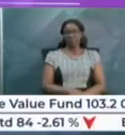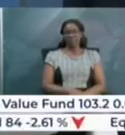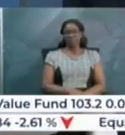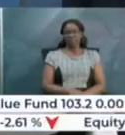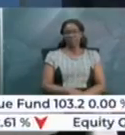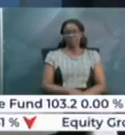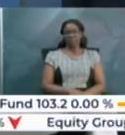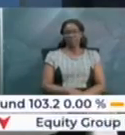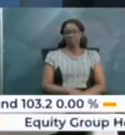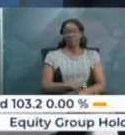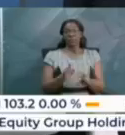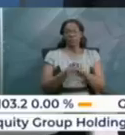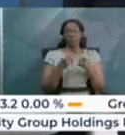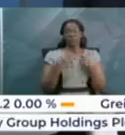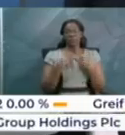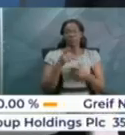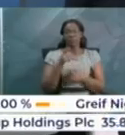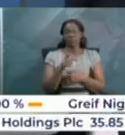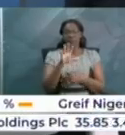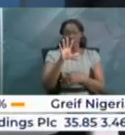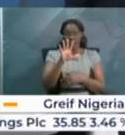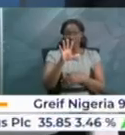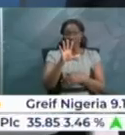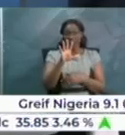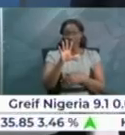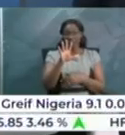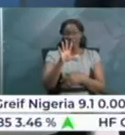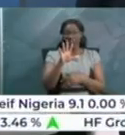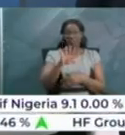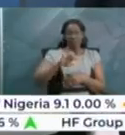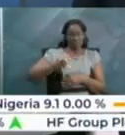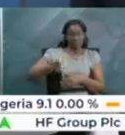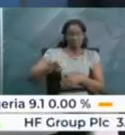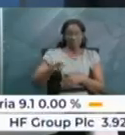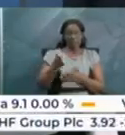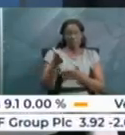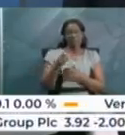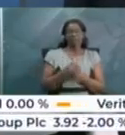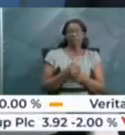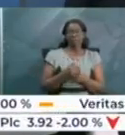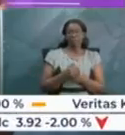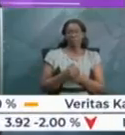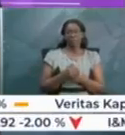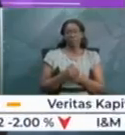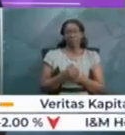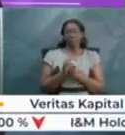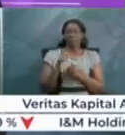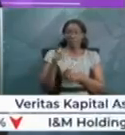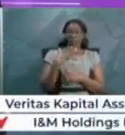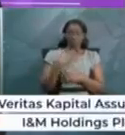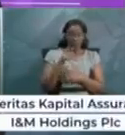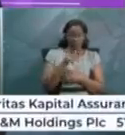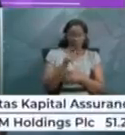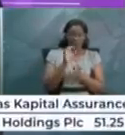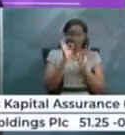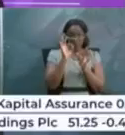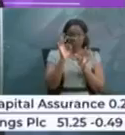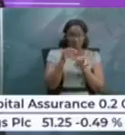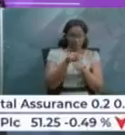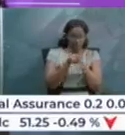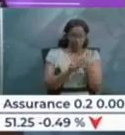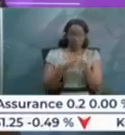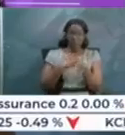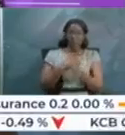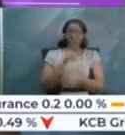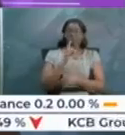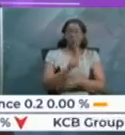of these babies going. 5 of these babies in stock at the moment. So guys, if you want this particular smartwatch, please put in your